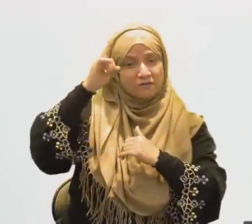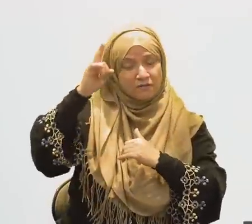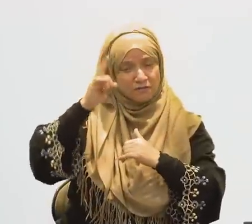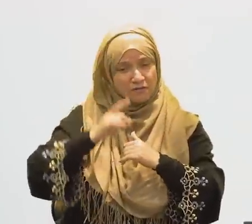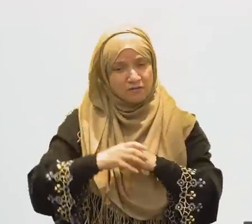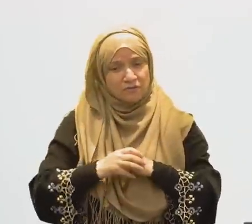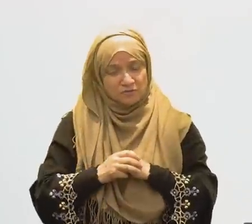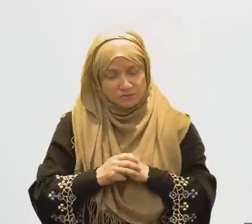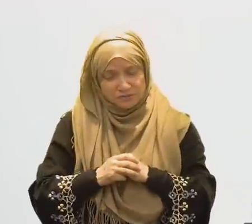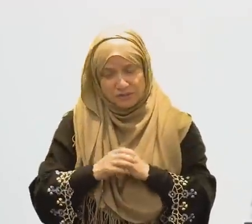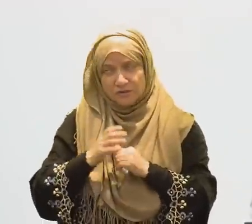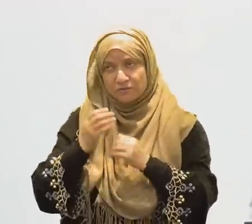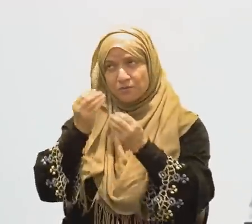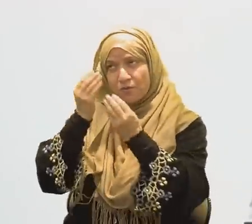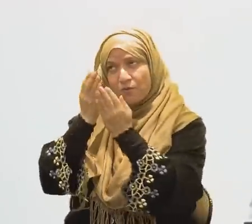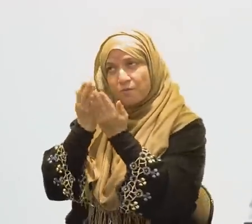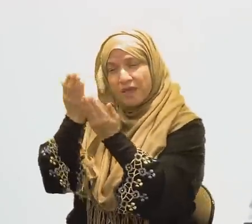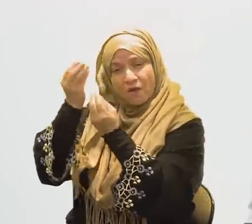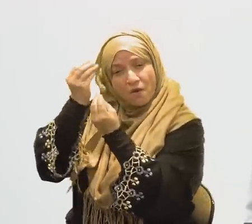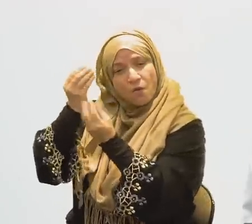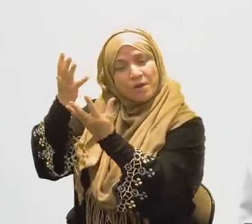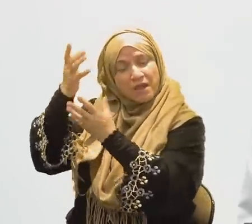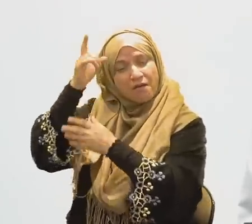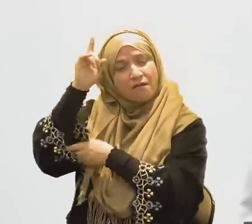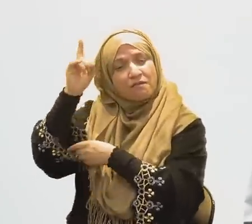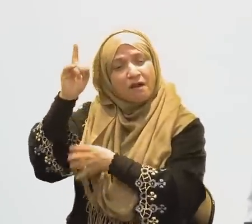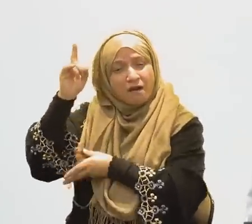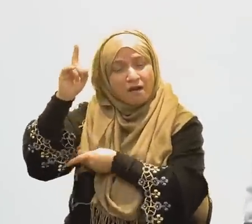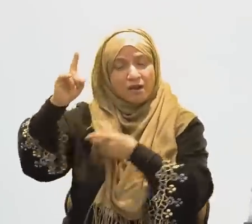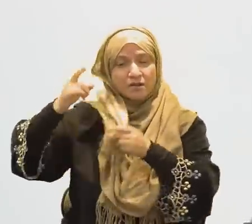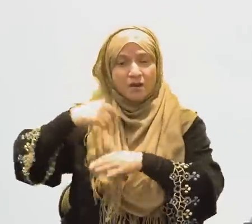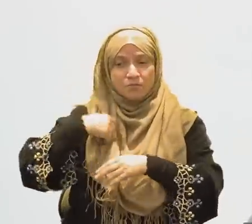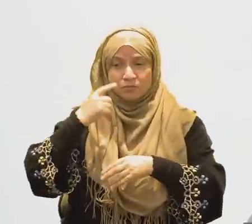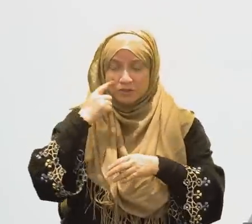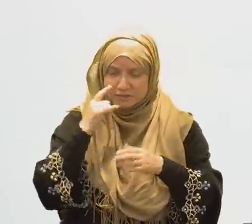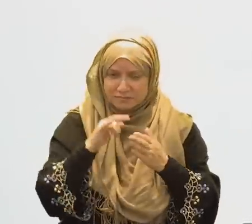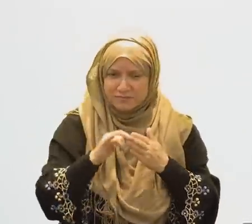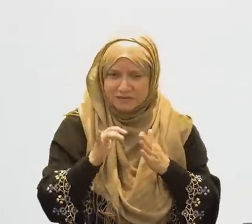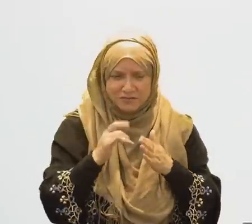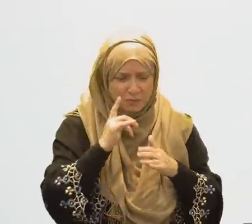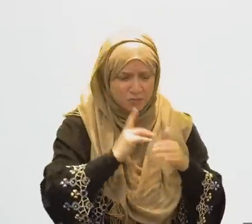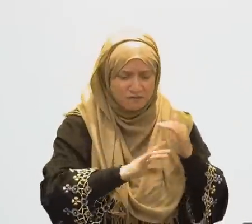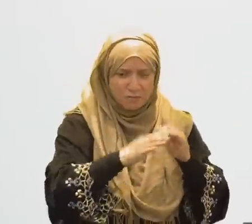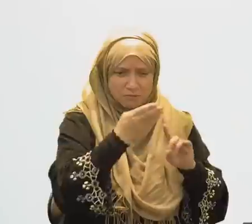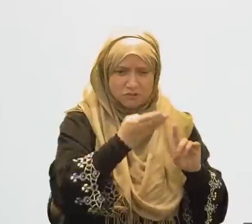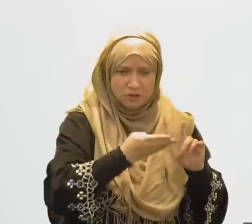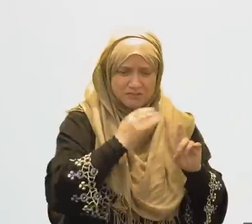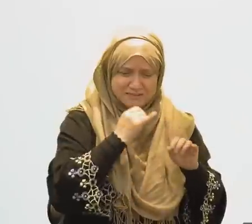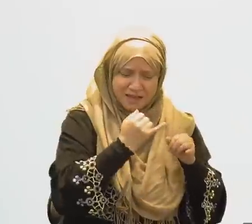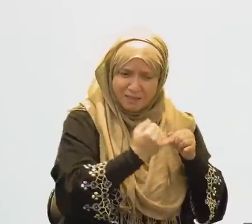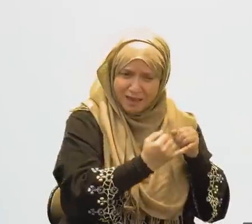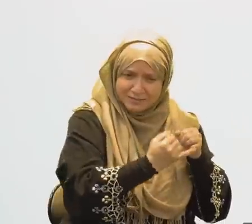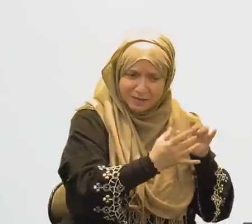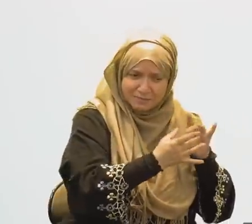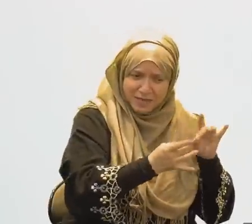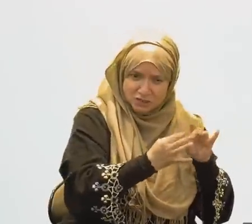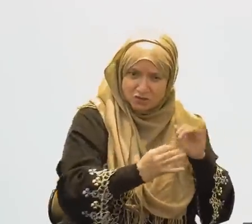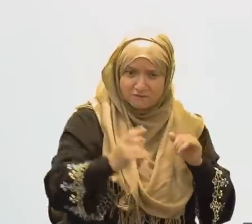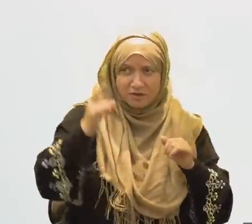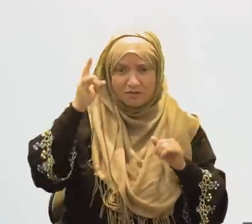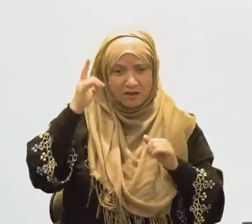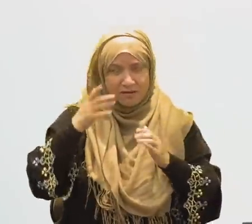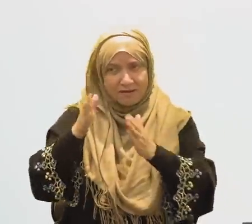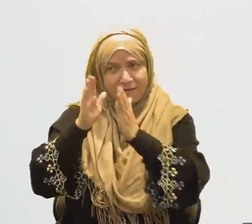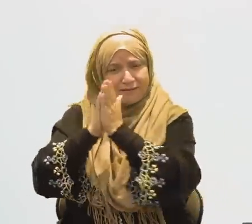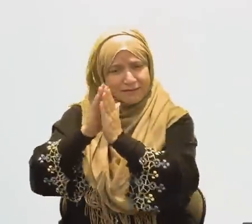and we bear witness that Muhammad sallallahu alaihi wasallam is his final messenger we ask Allah to send his peace and blessings upon him the